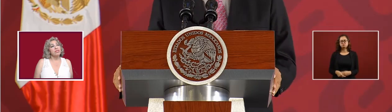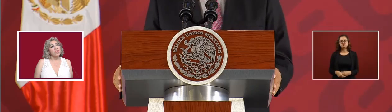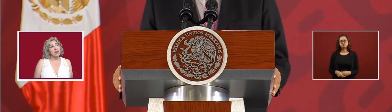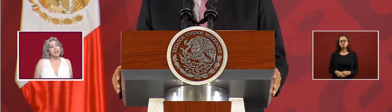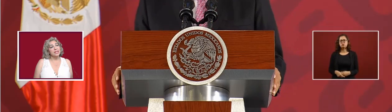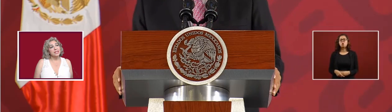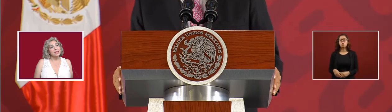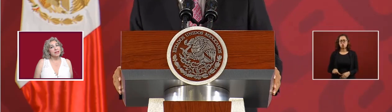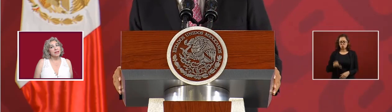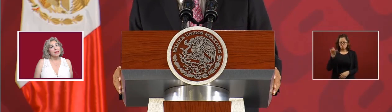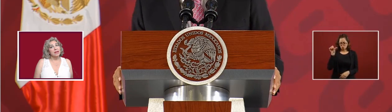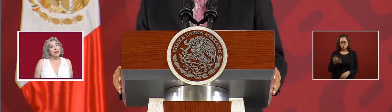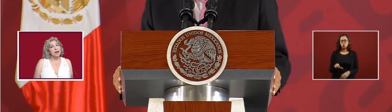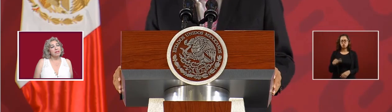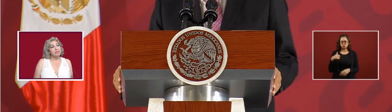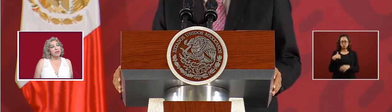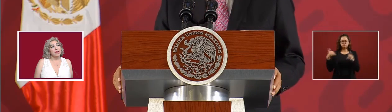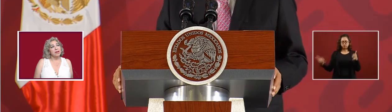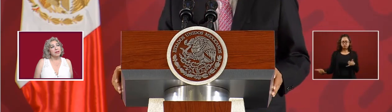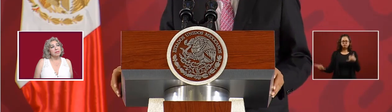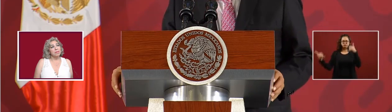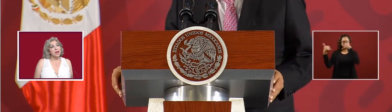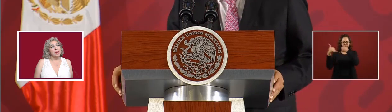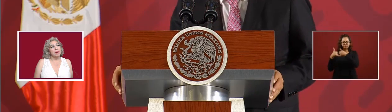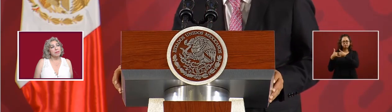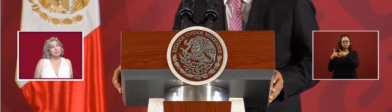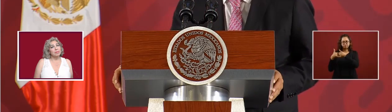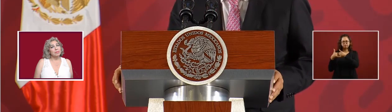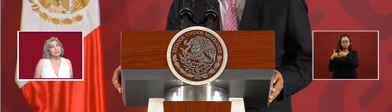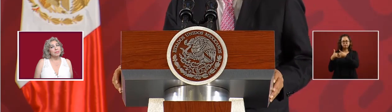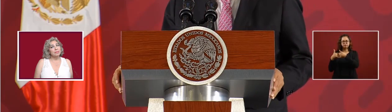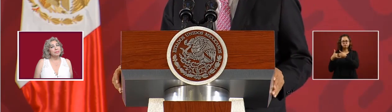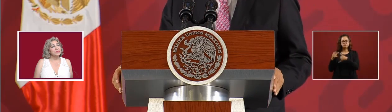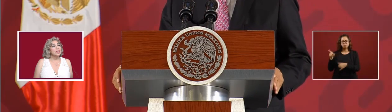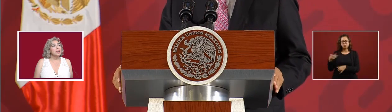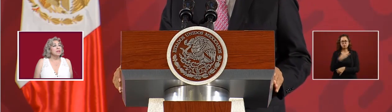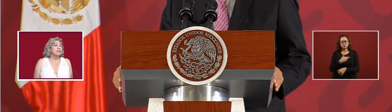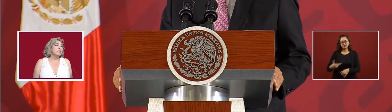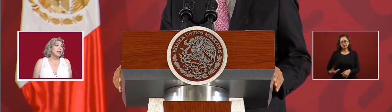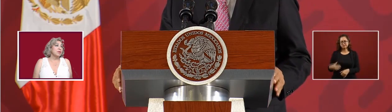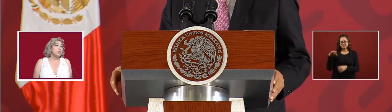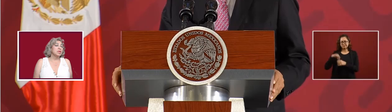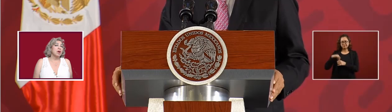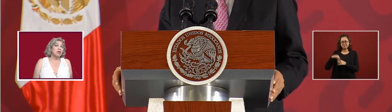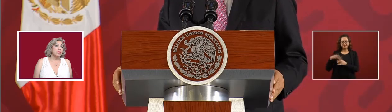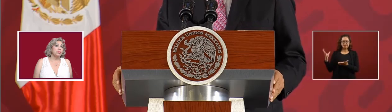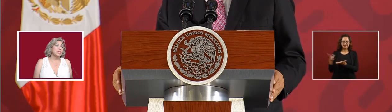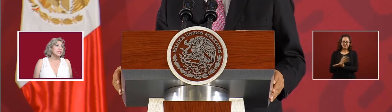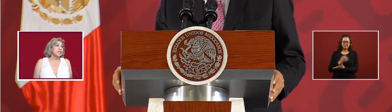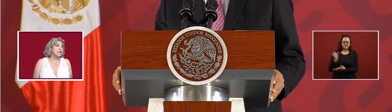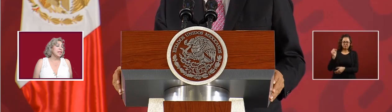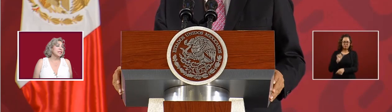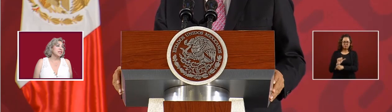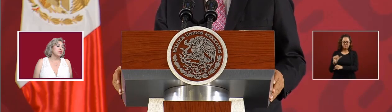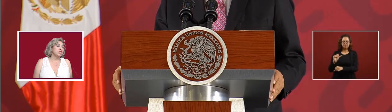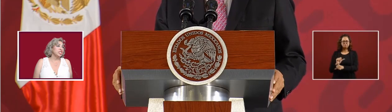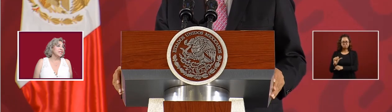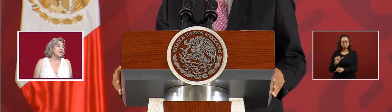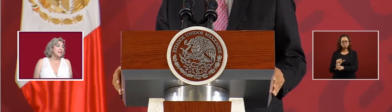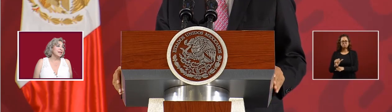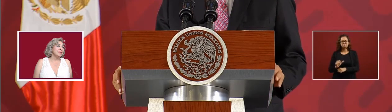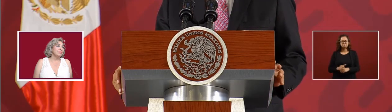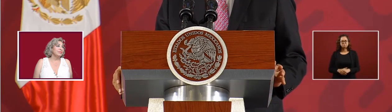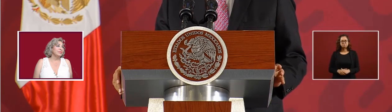I have thought of, um, that I will call the president-elect in